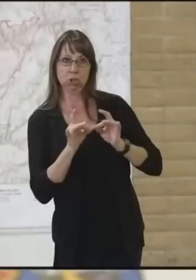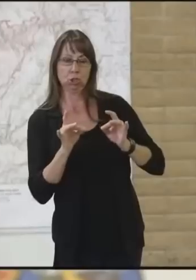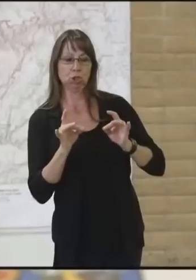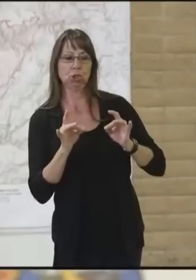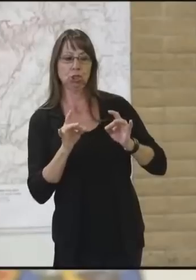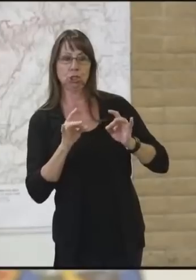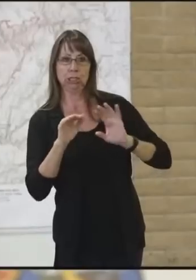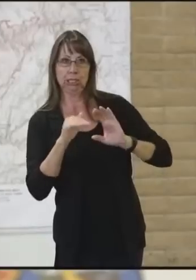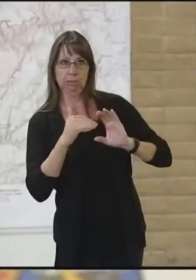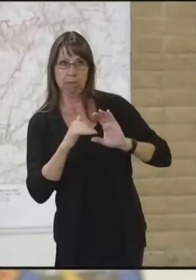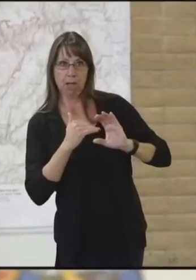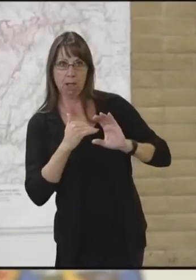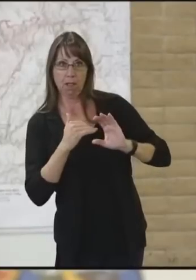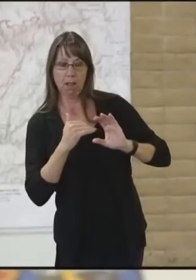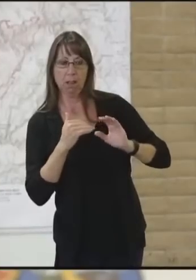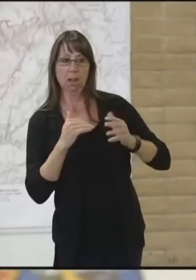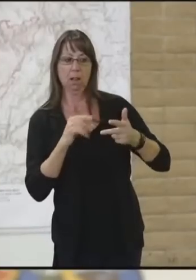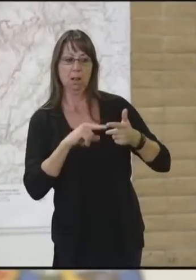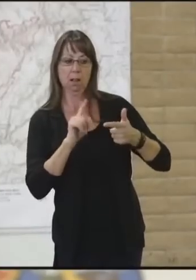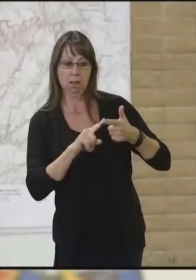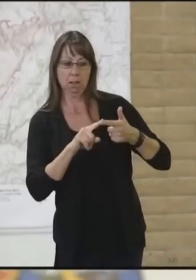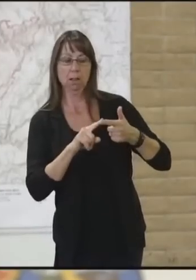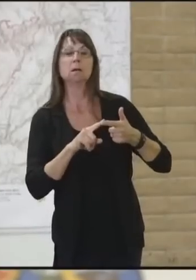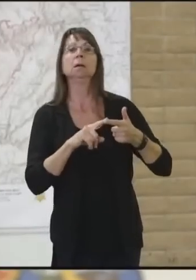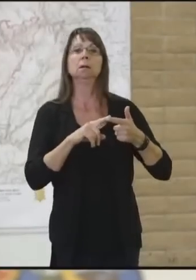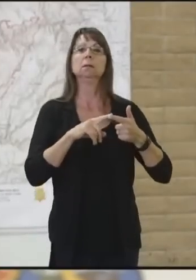that we saw, and then we'll move on to the next discipline.